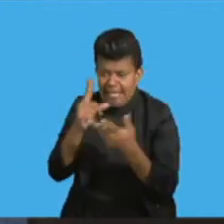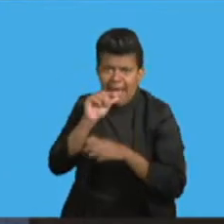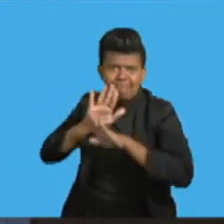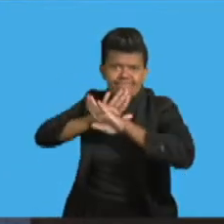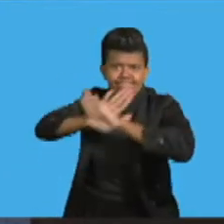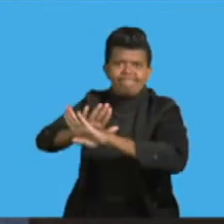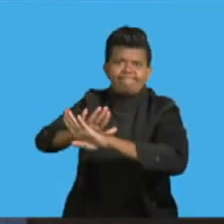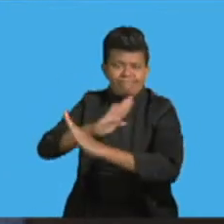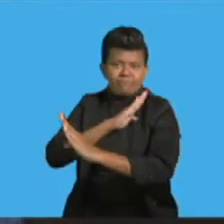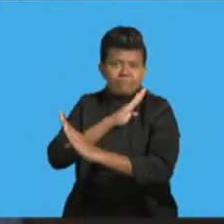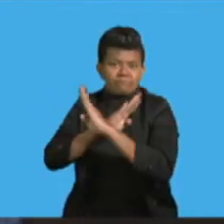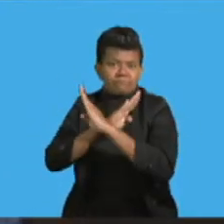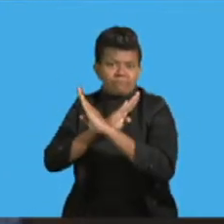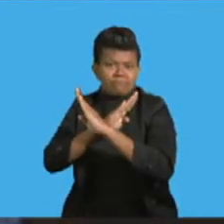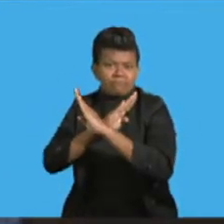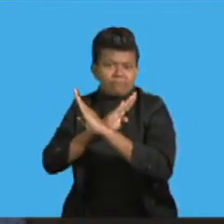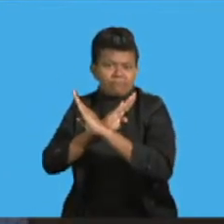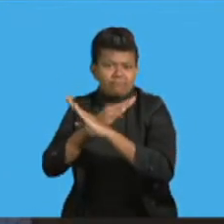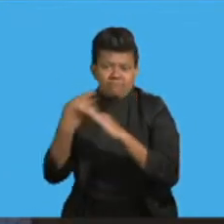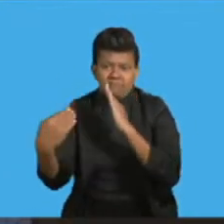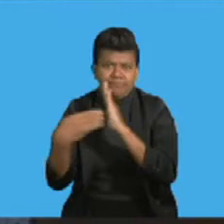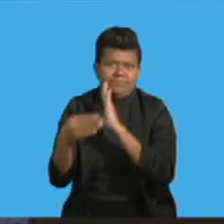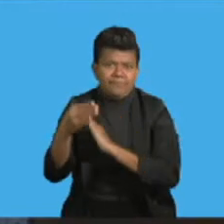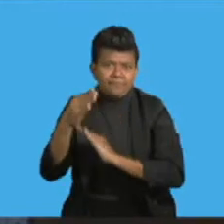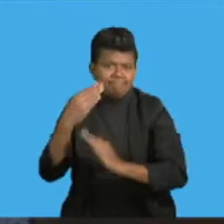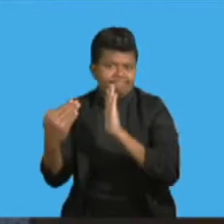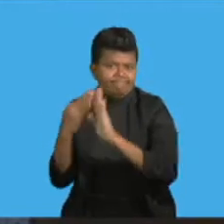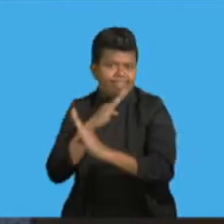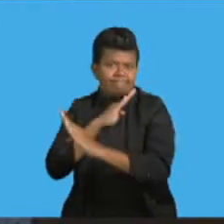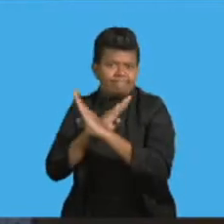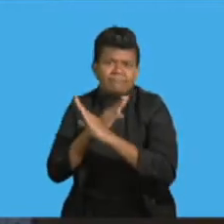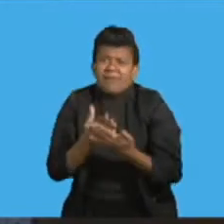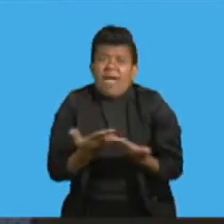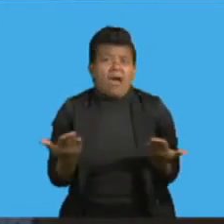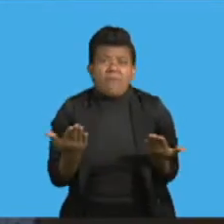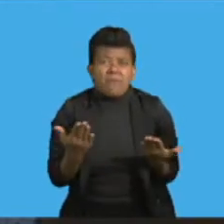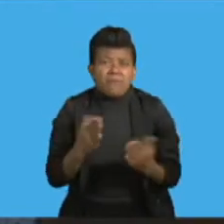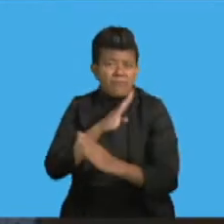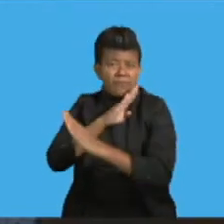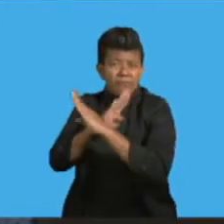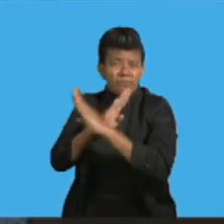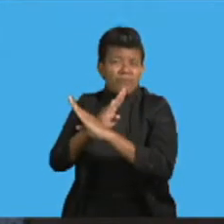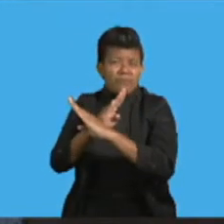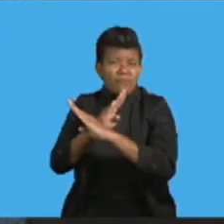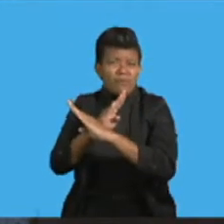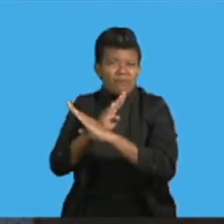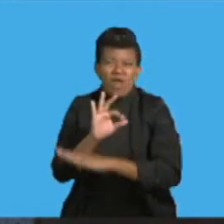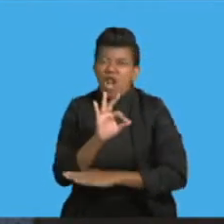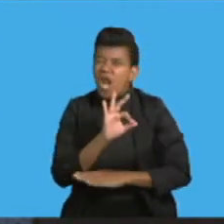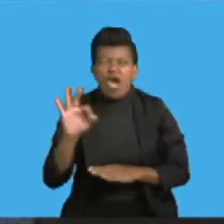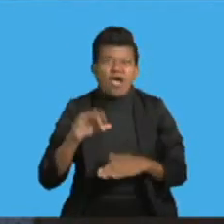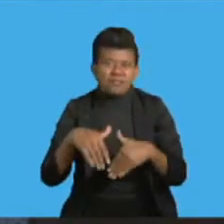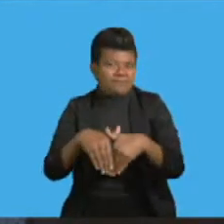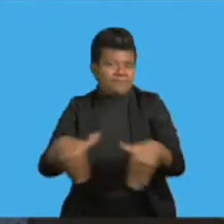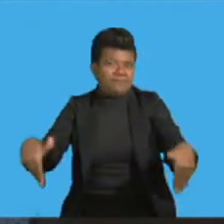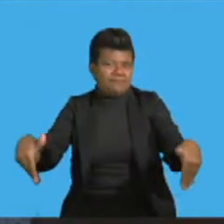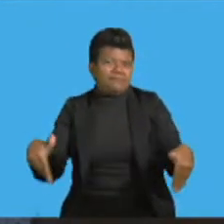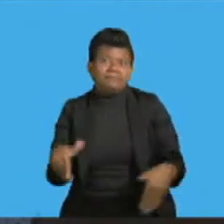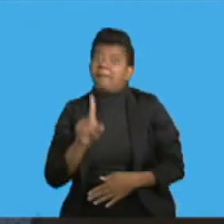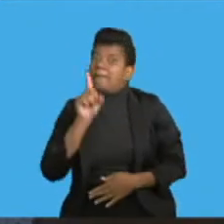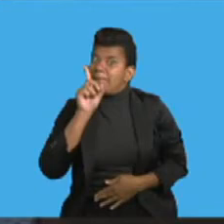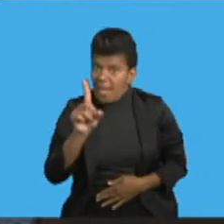leptospirosis by avoiding contact, and also this includes avoiding wading, swimming in the waters that may